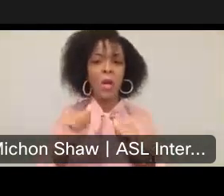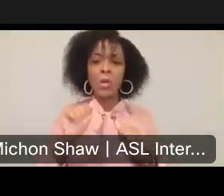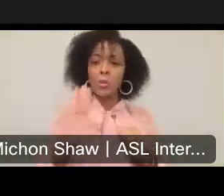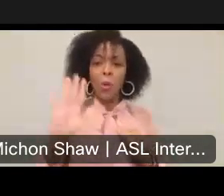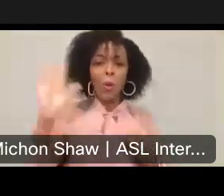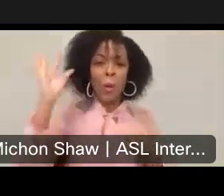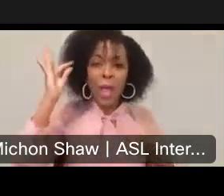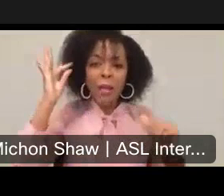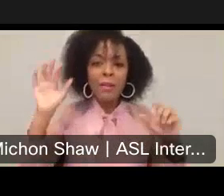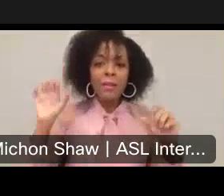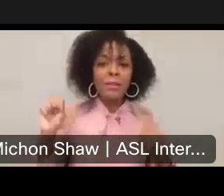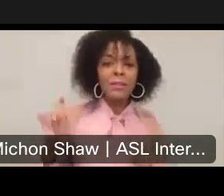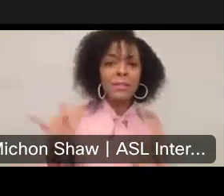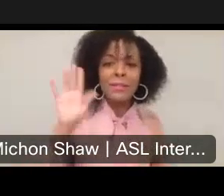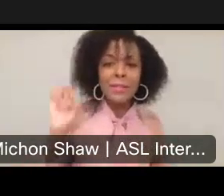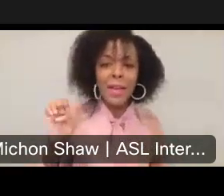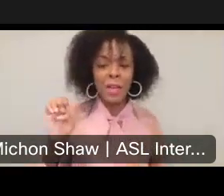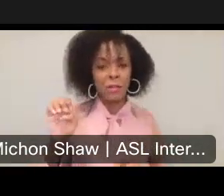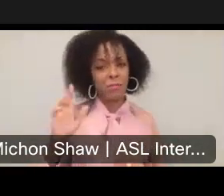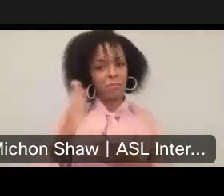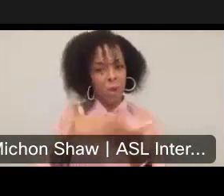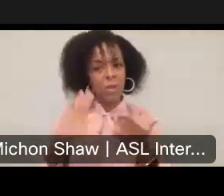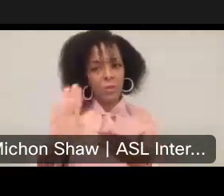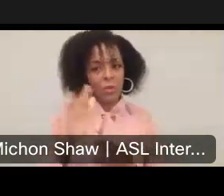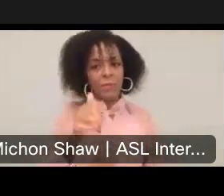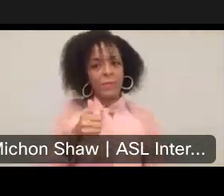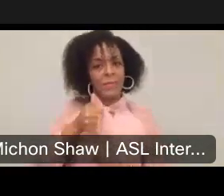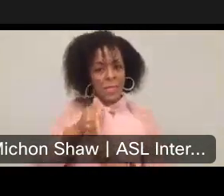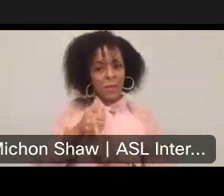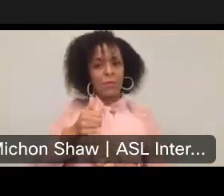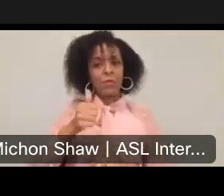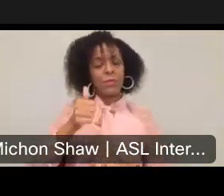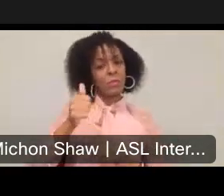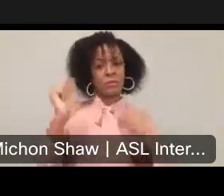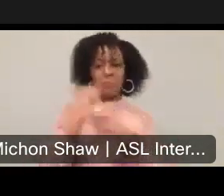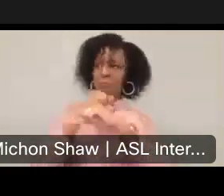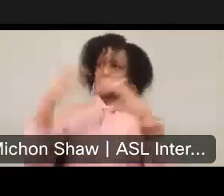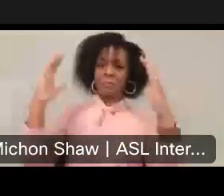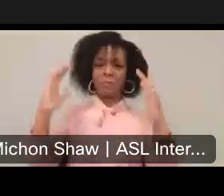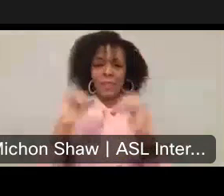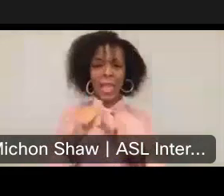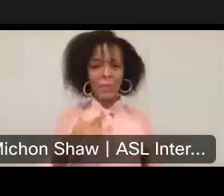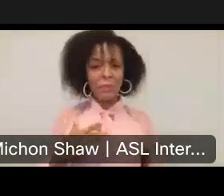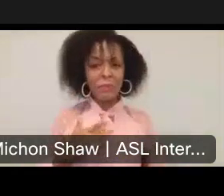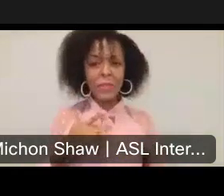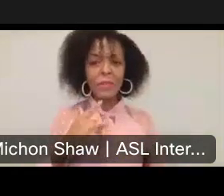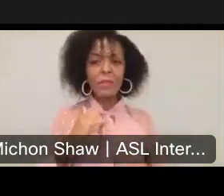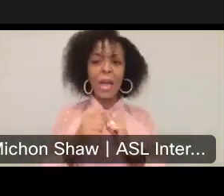of your self-image. That is part of how you feel and how you act.